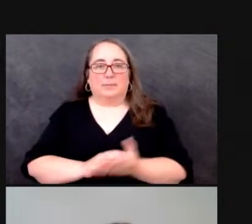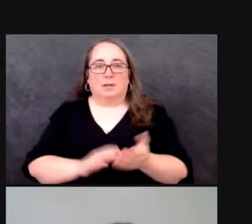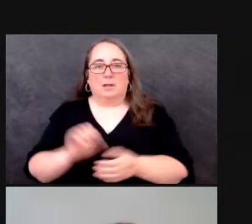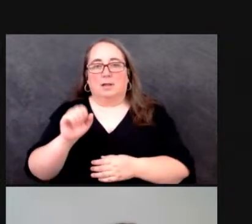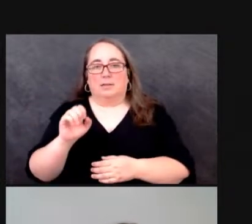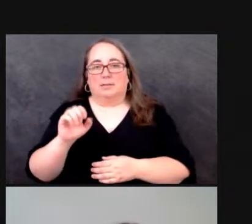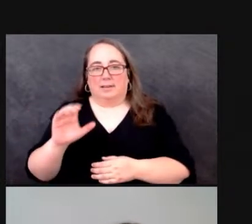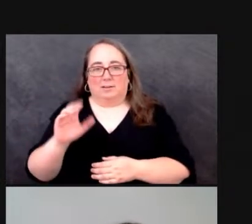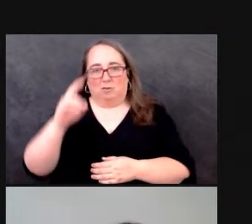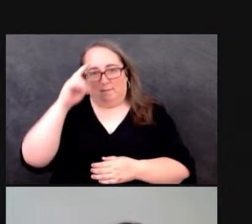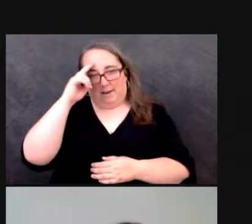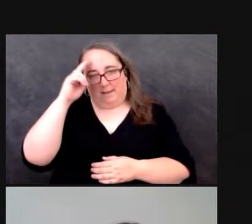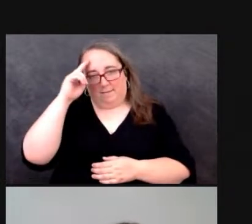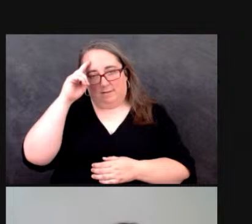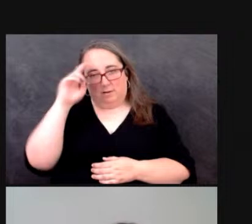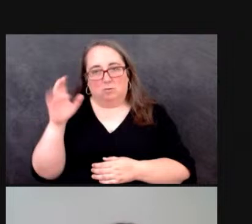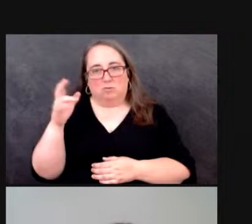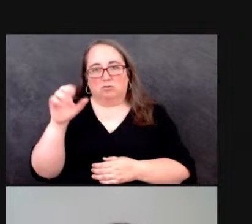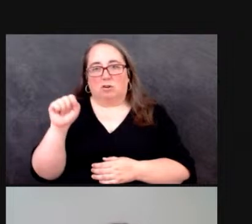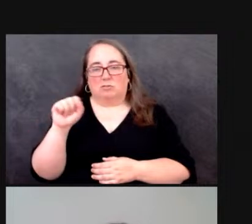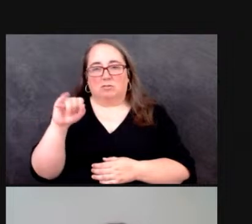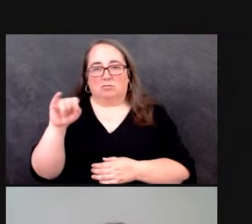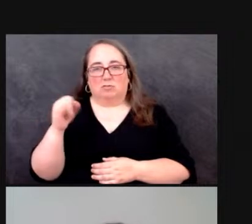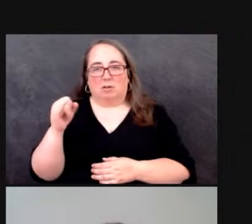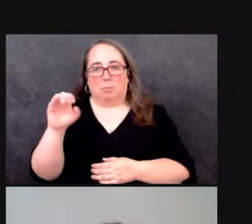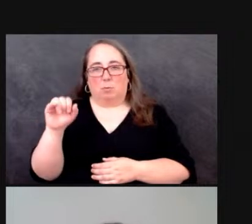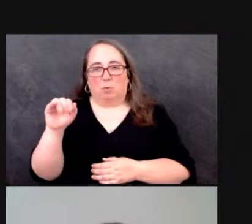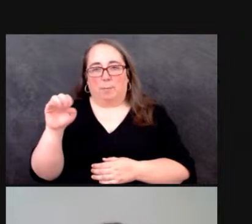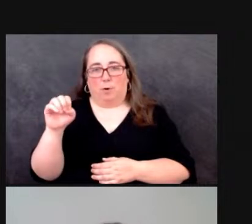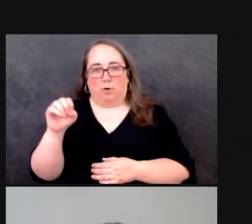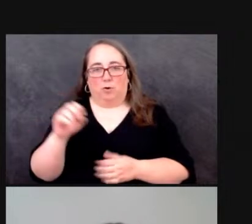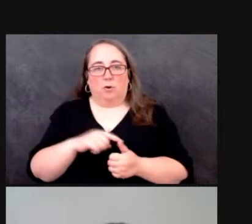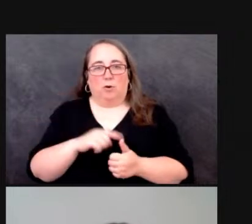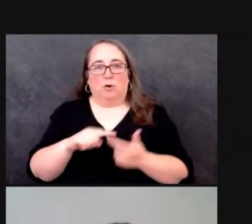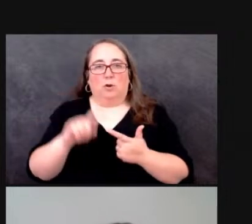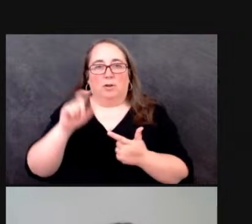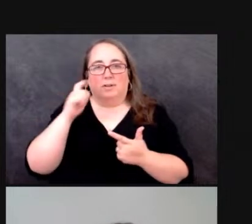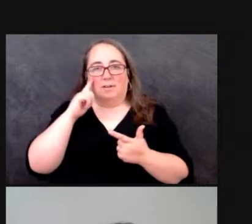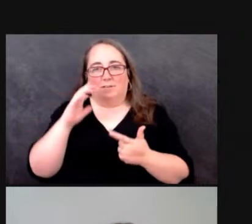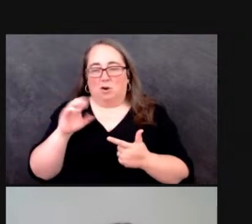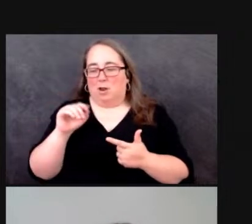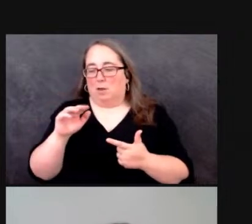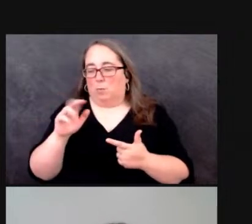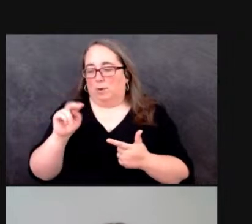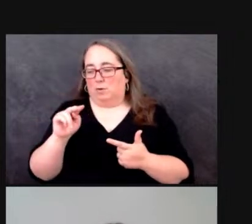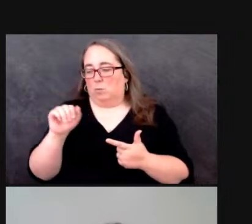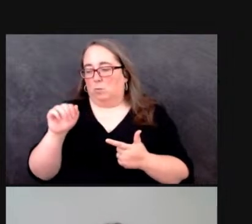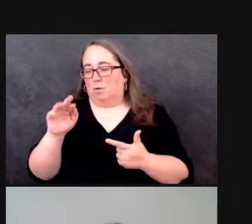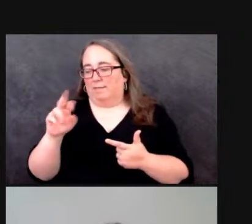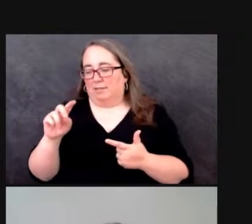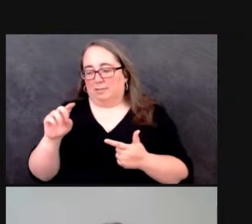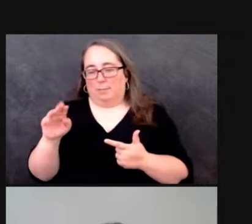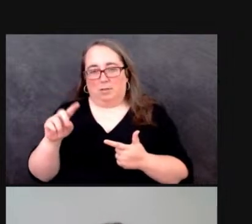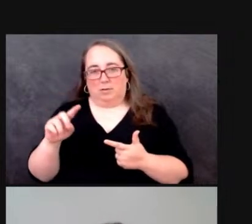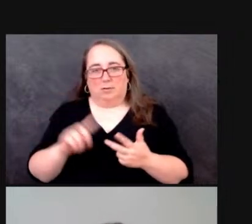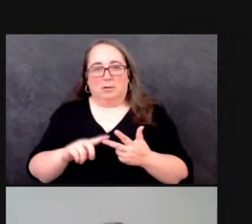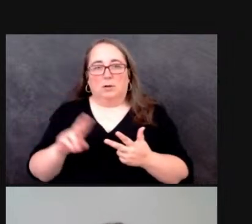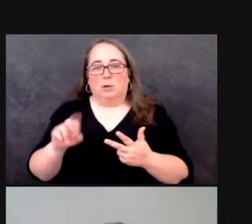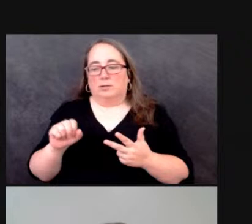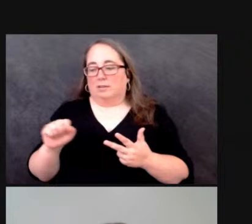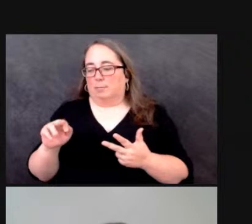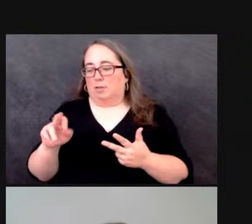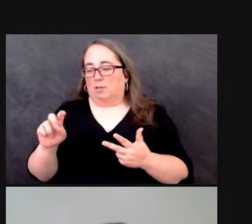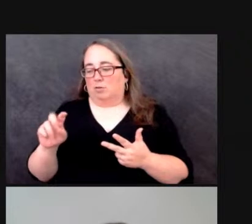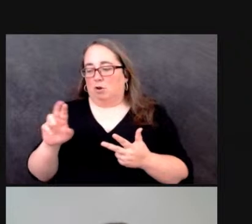Secretary of the Navy, Charles J. Bonaparte, Governor Edwin Warfield of Maryland, USS Maryland Captain